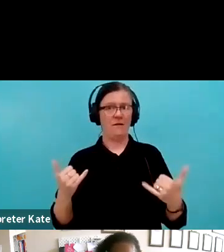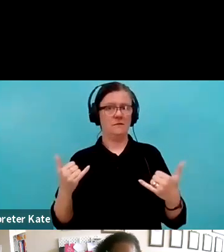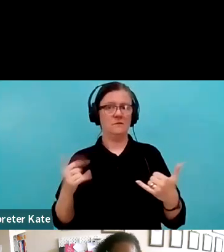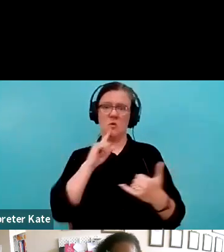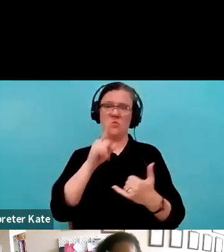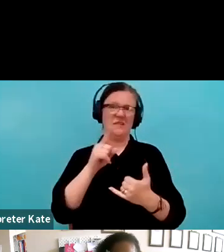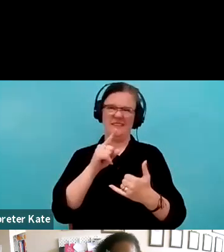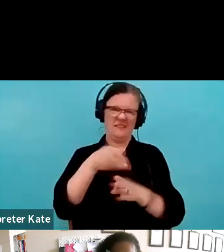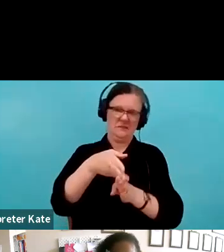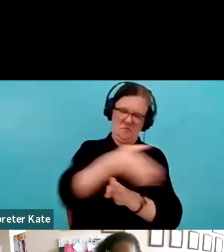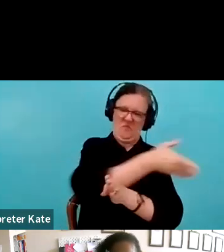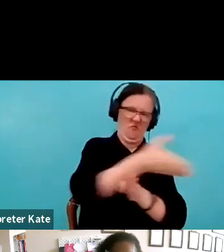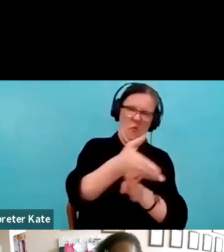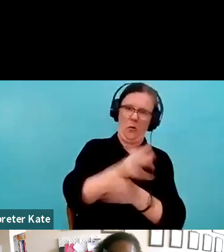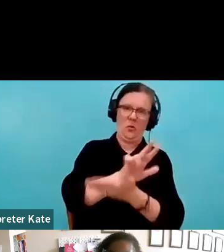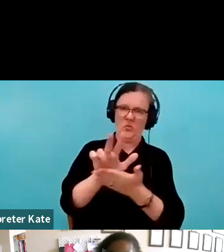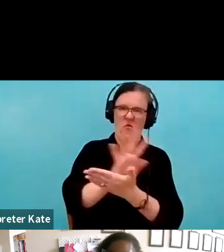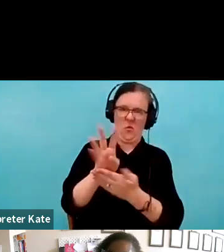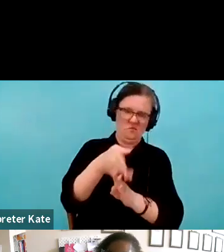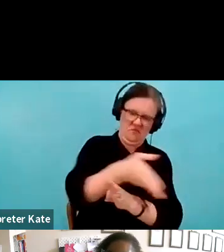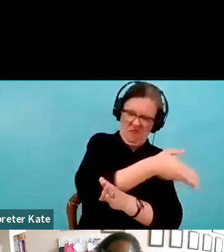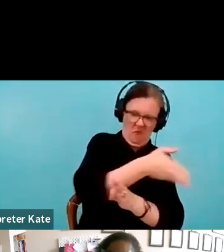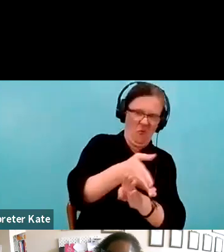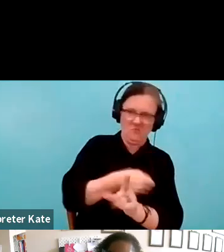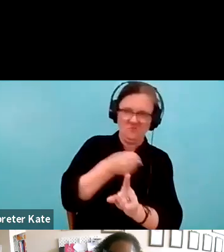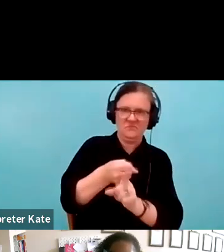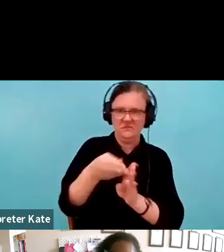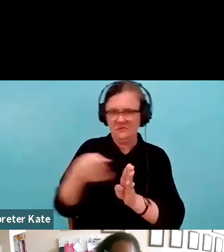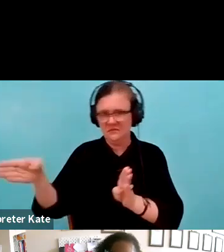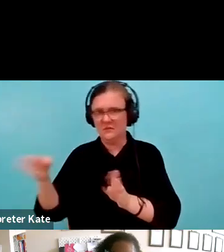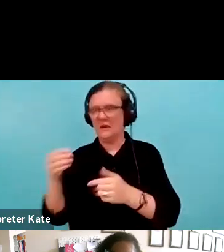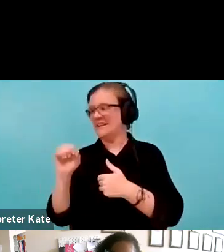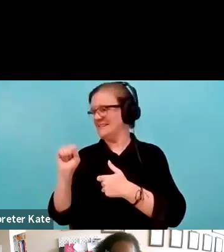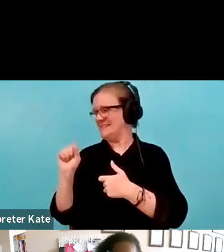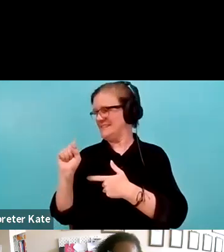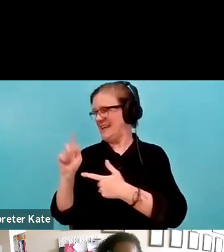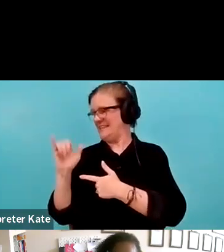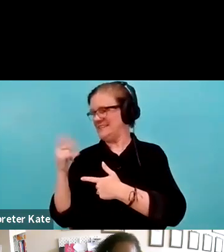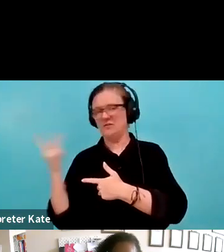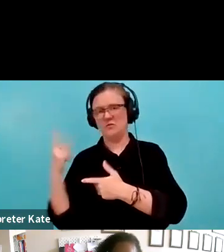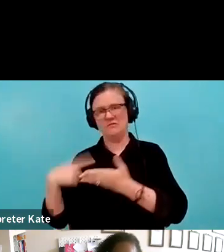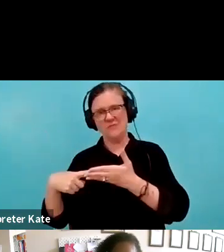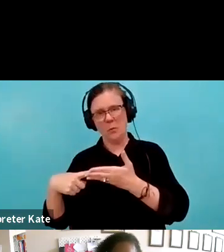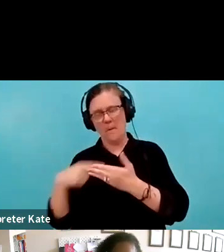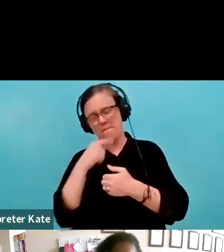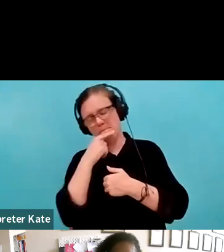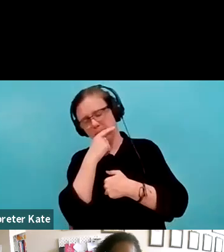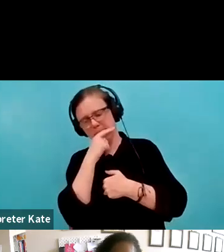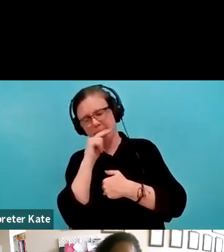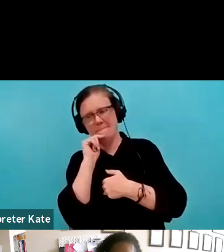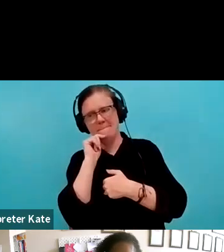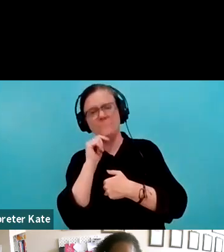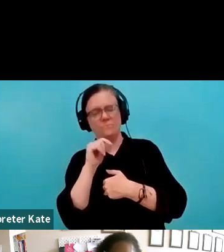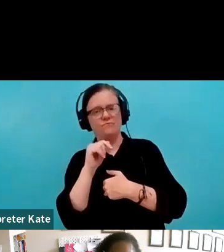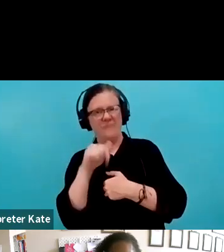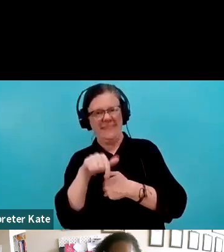past few weeks, that was really, Stacy and I, again, when we were talking about Crip